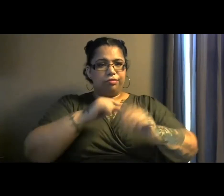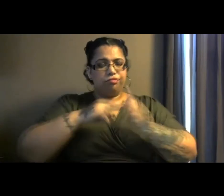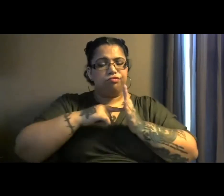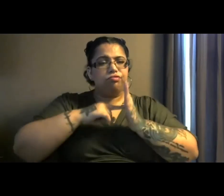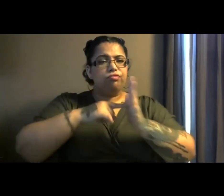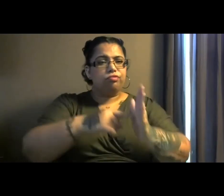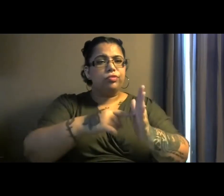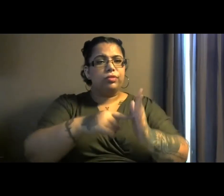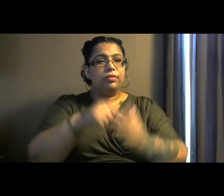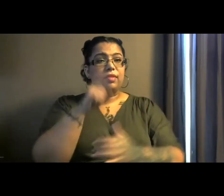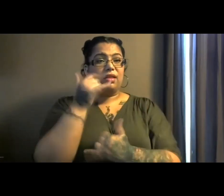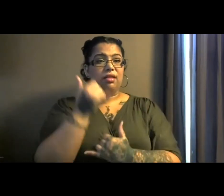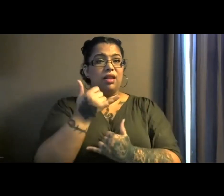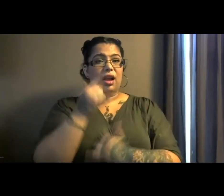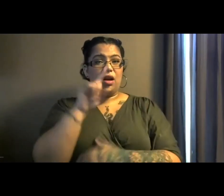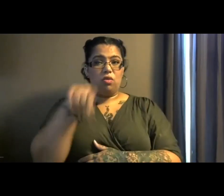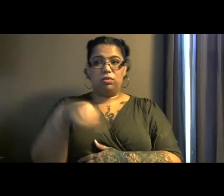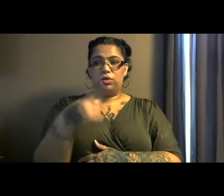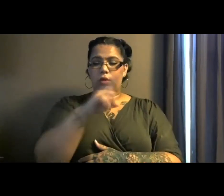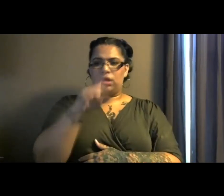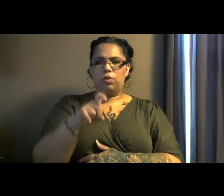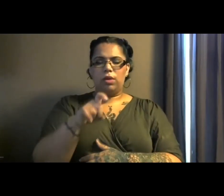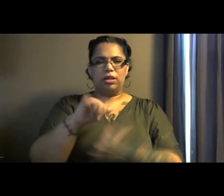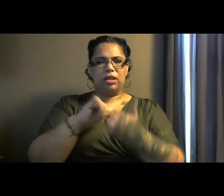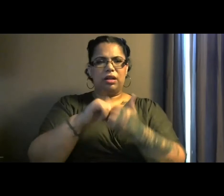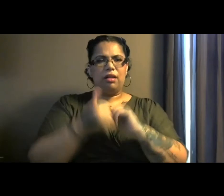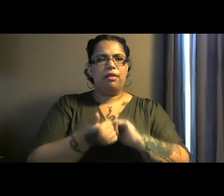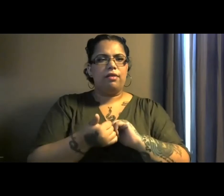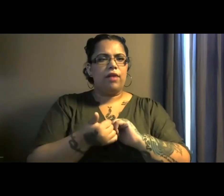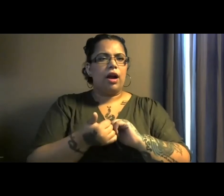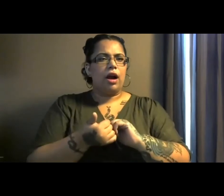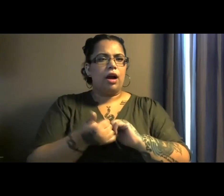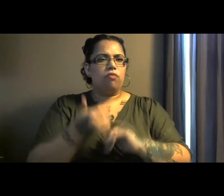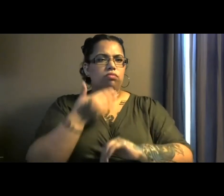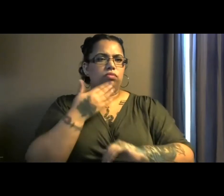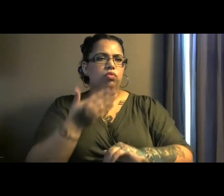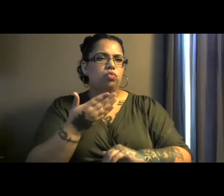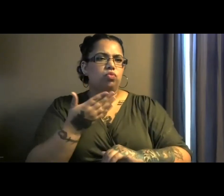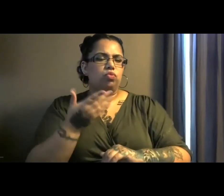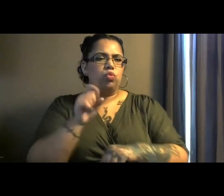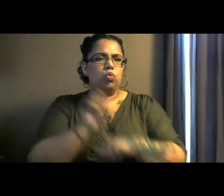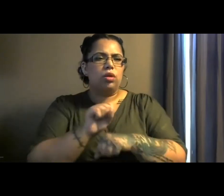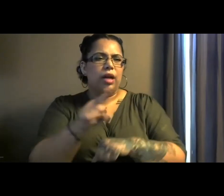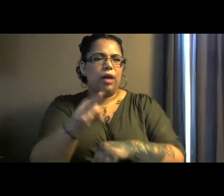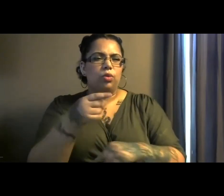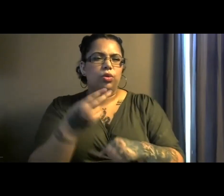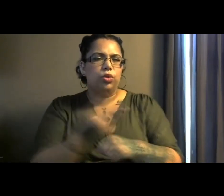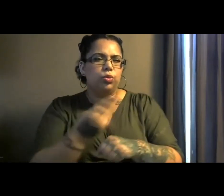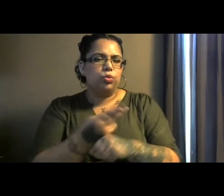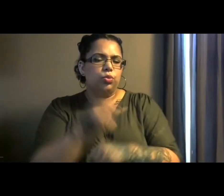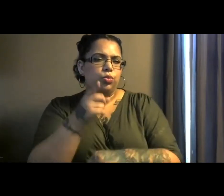a question of how effective you use it.